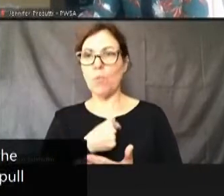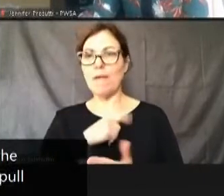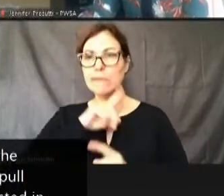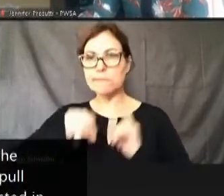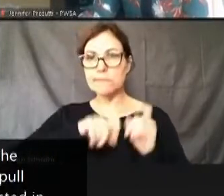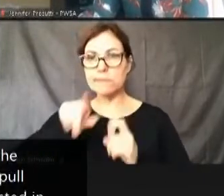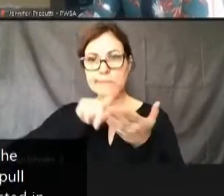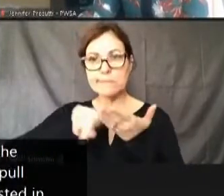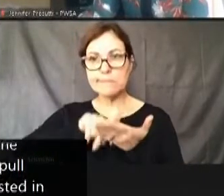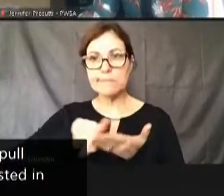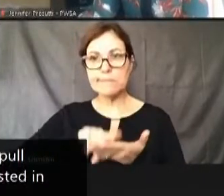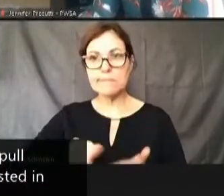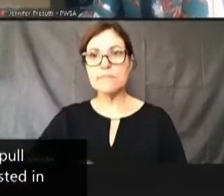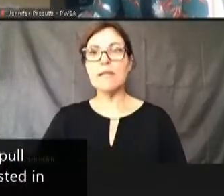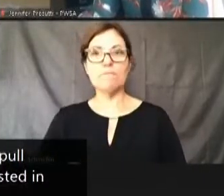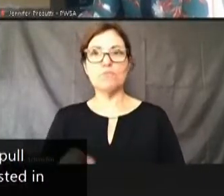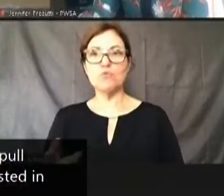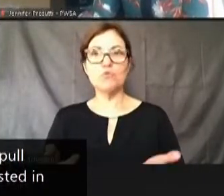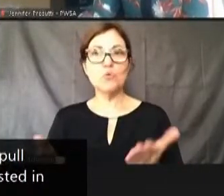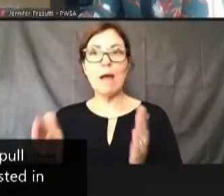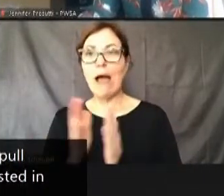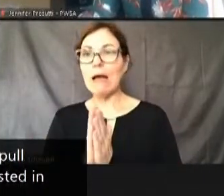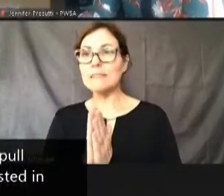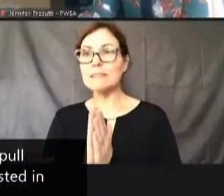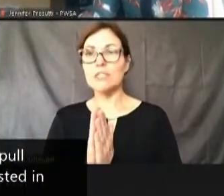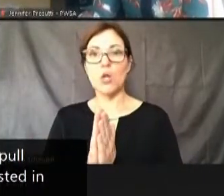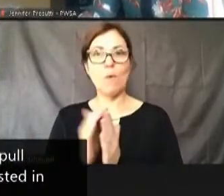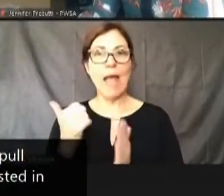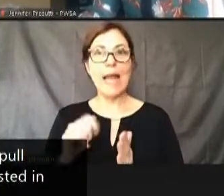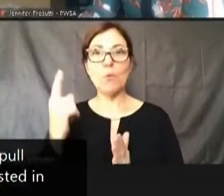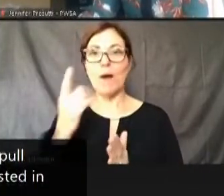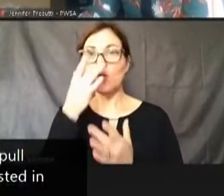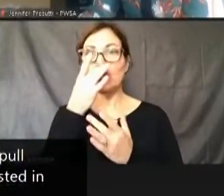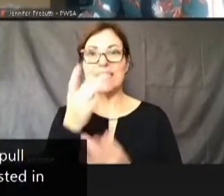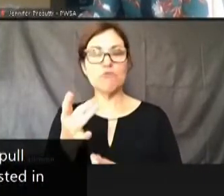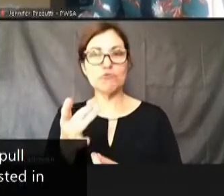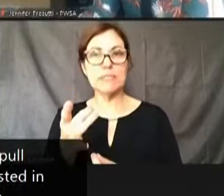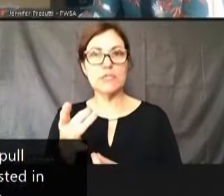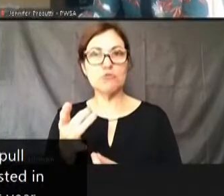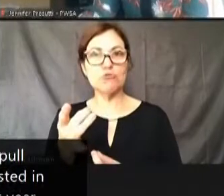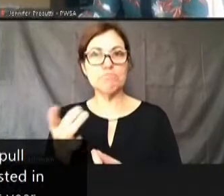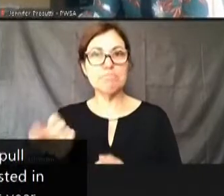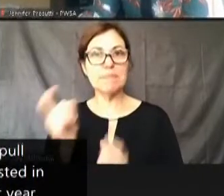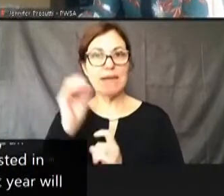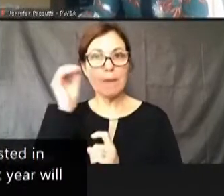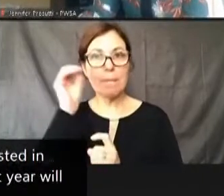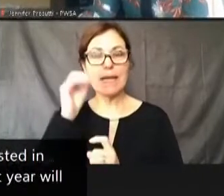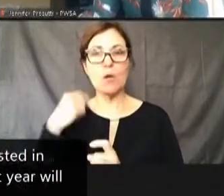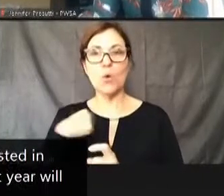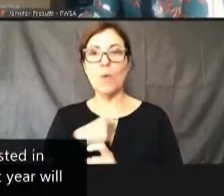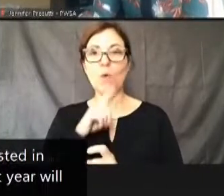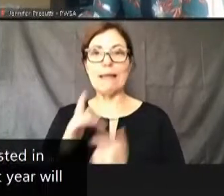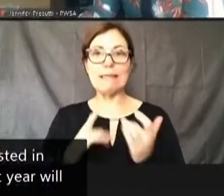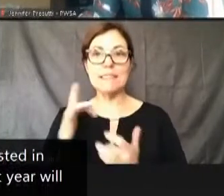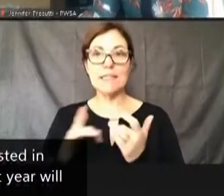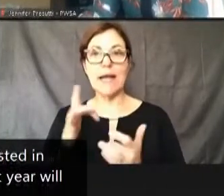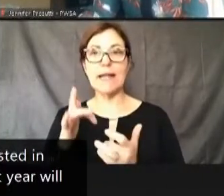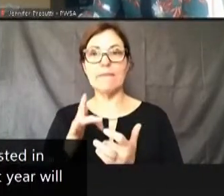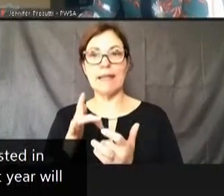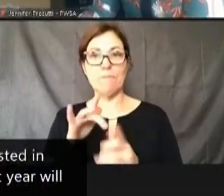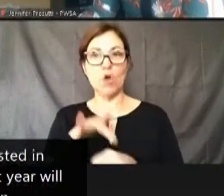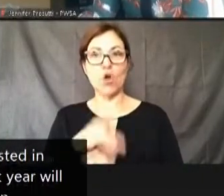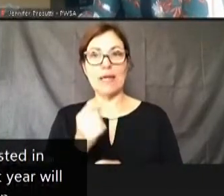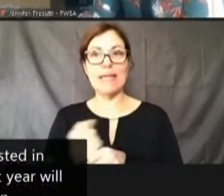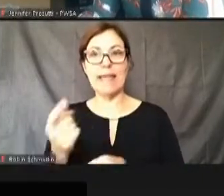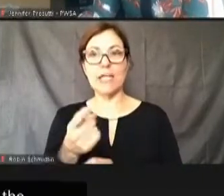interested in weighing in. And we're excited that early next year, we'll be able to announce a new vision and